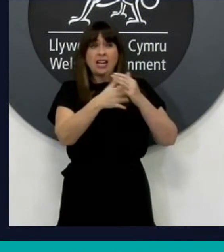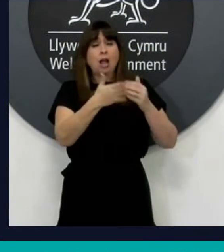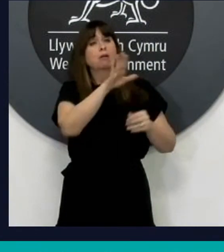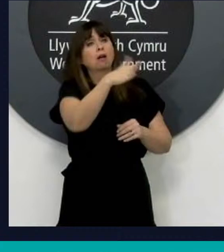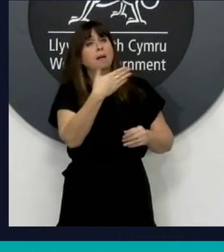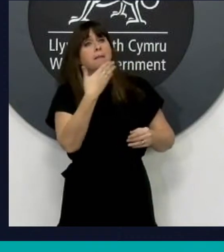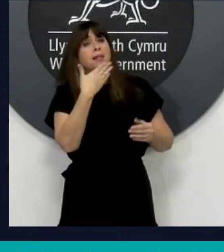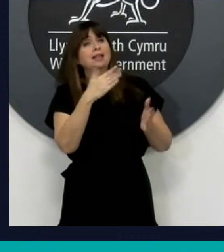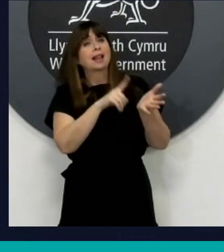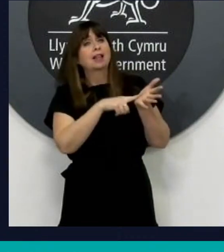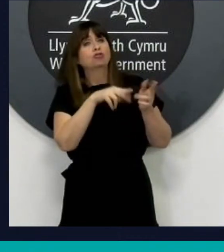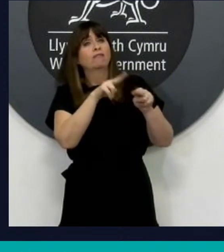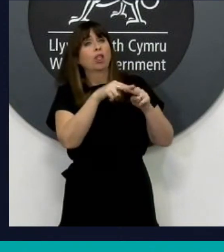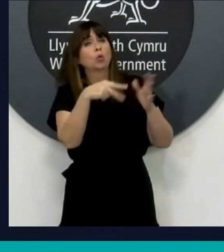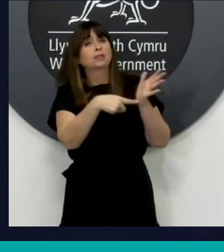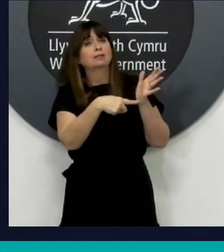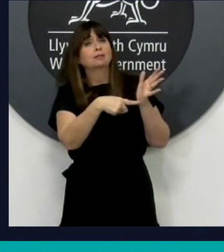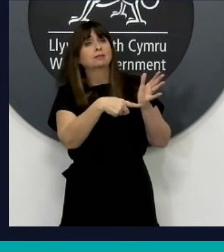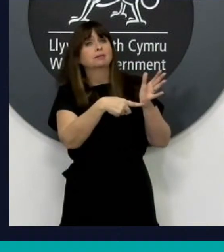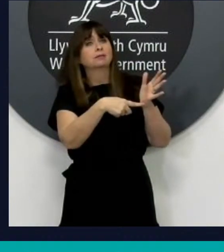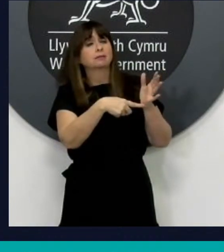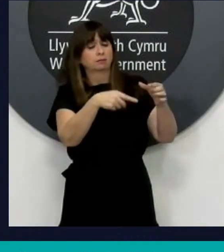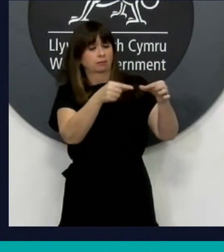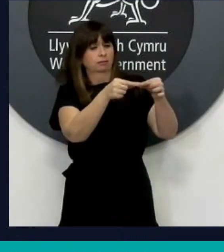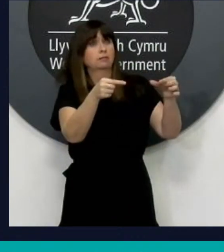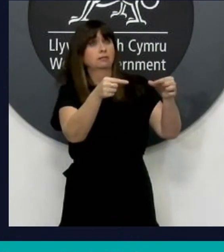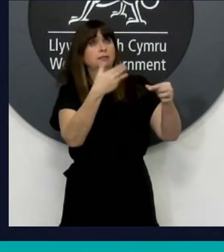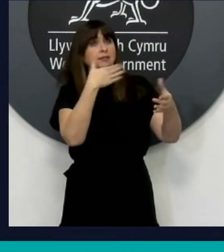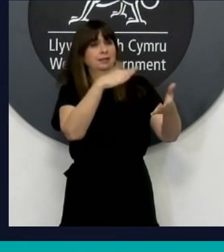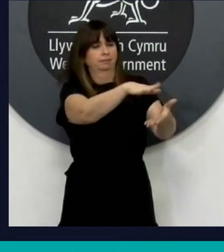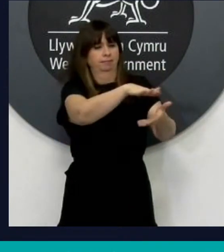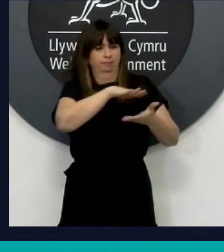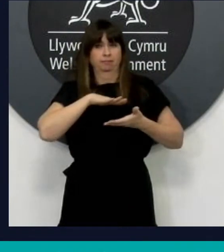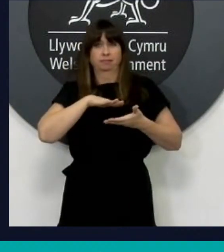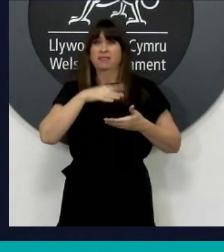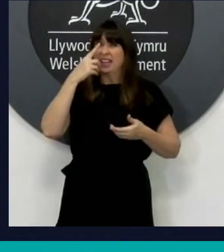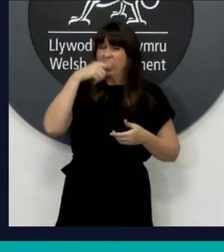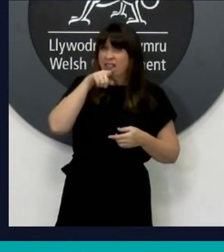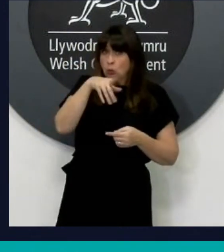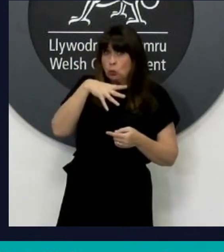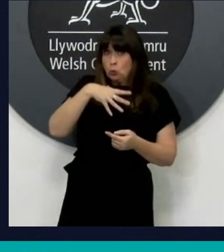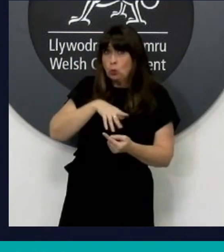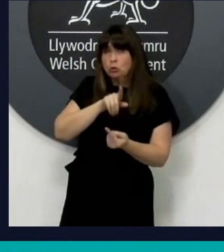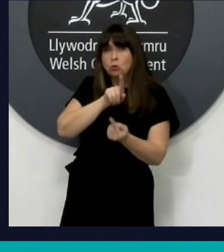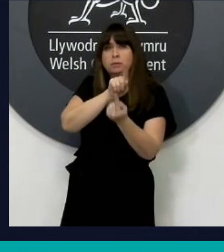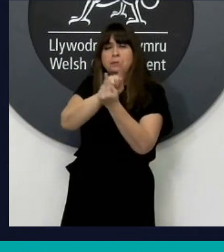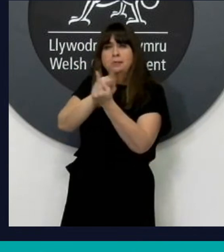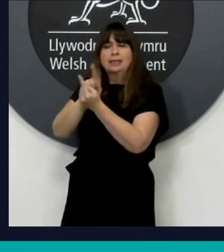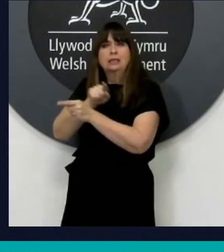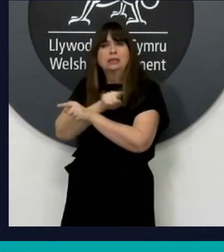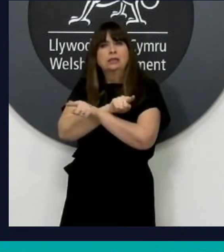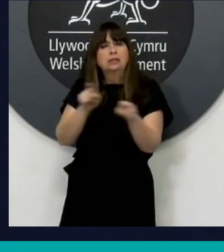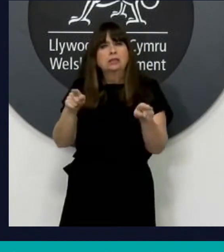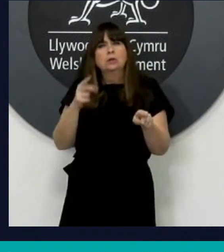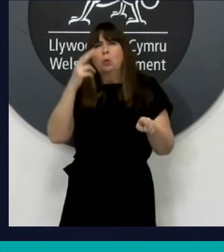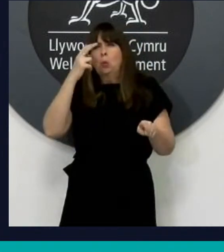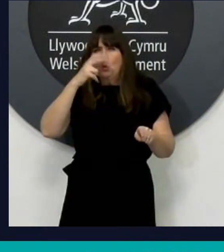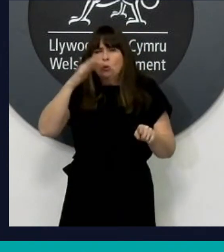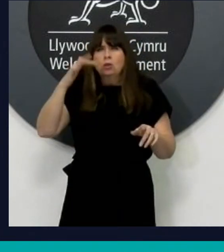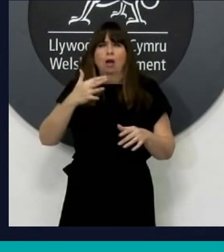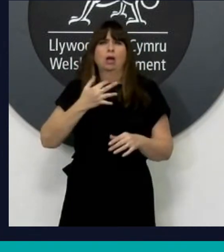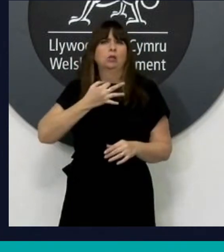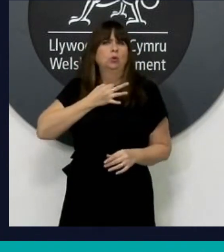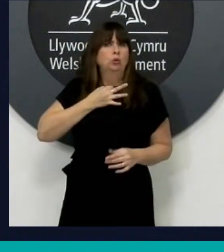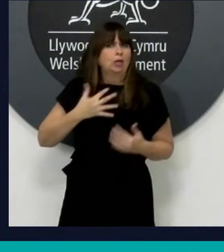now. And I think particularly if you're going to meet up with people who are vulnerable or people who have risk factors, then that is just